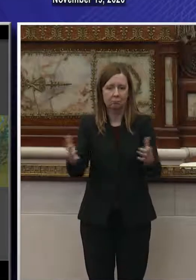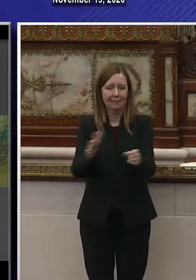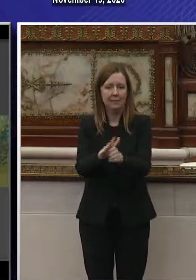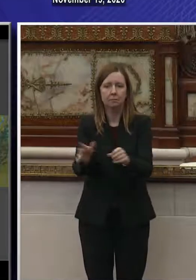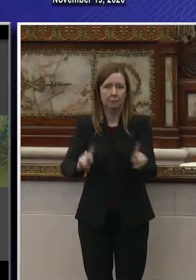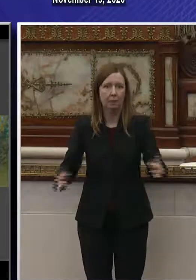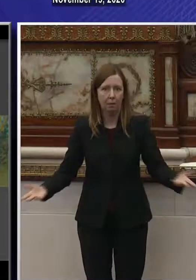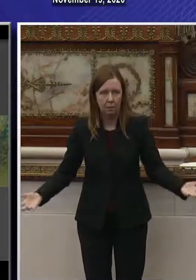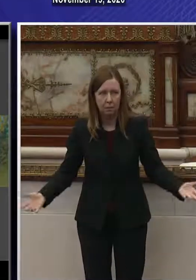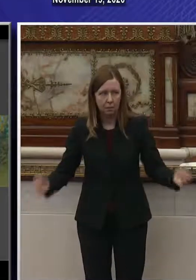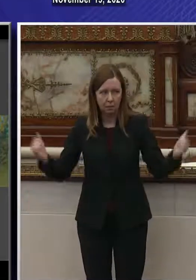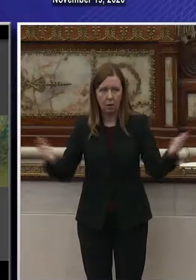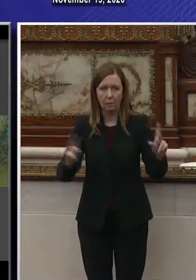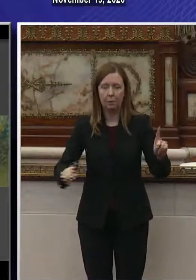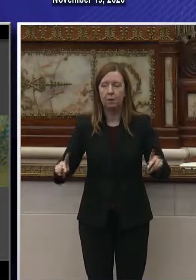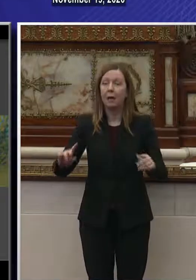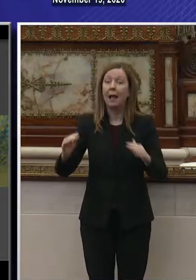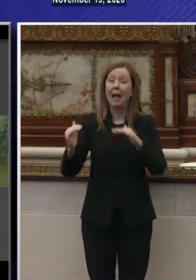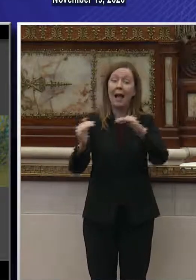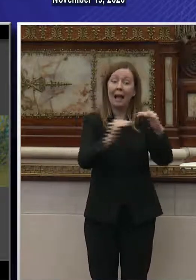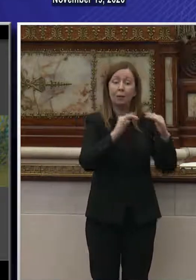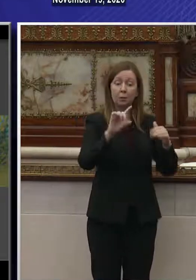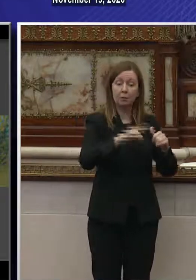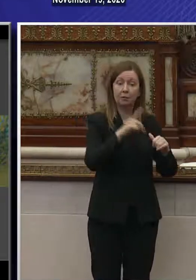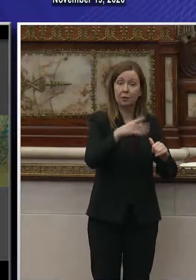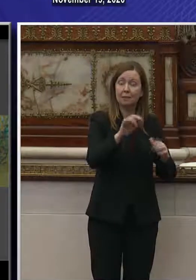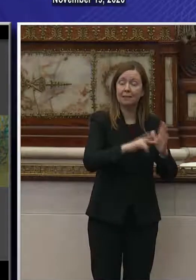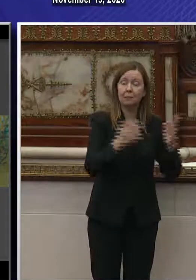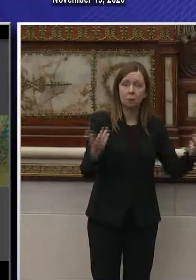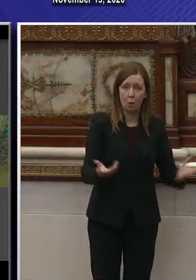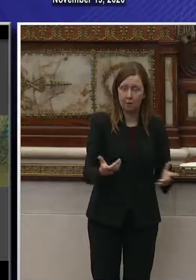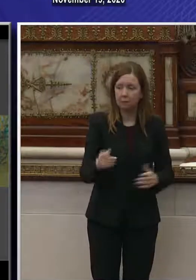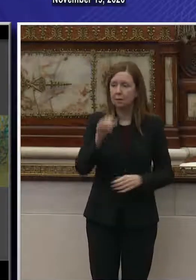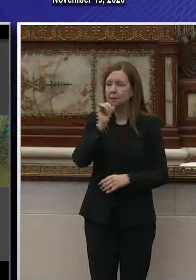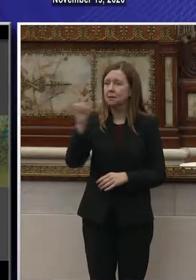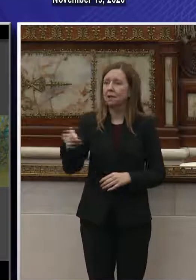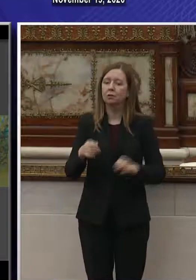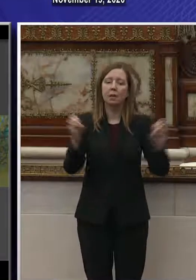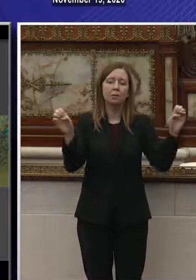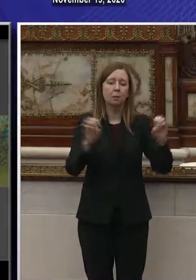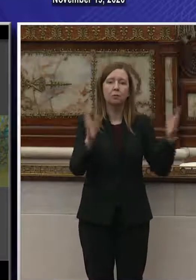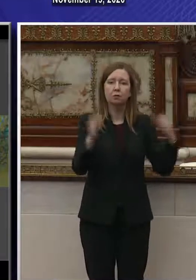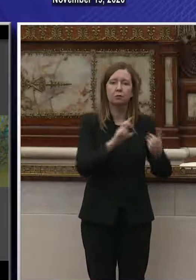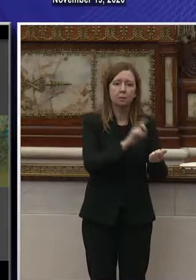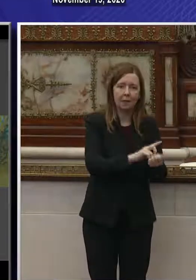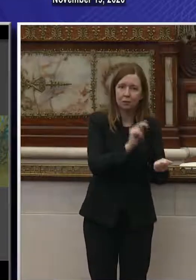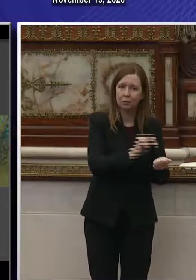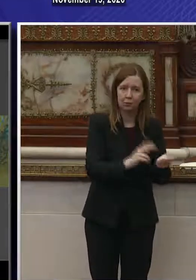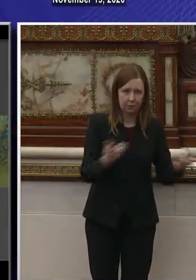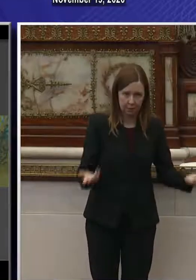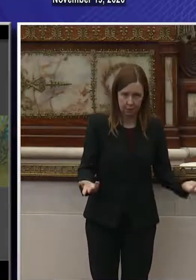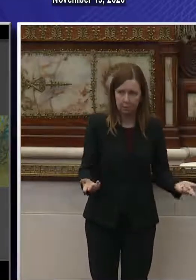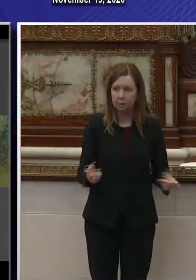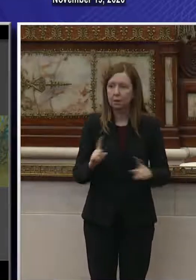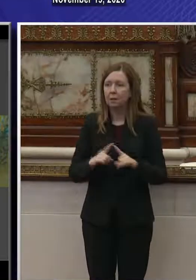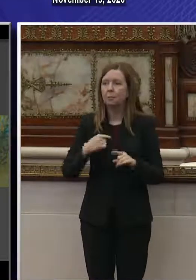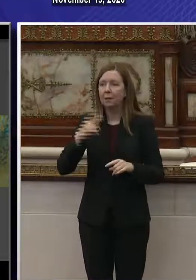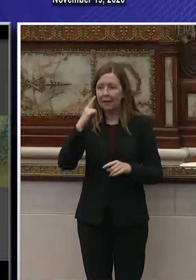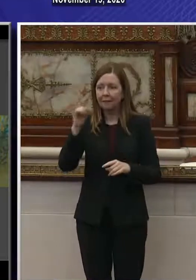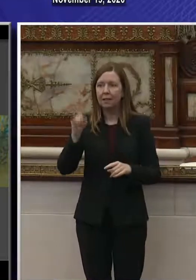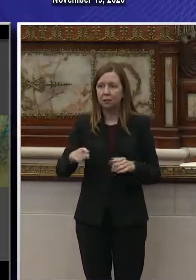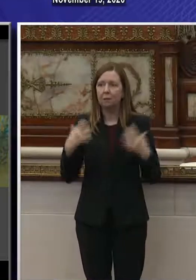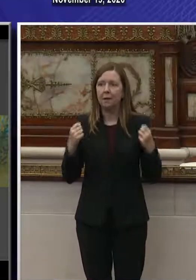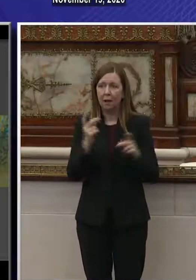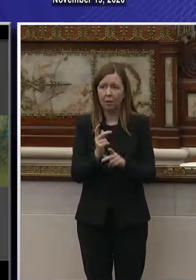population. And when I say equitable in the first phase, it shouldn't just be the emergency room docs and nurses, but I do think it should